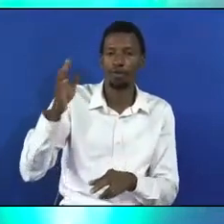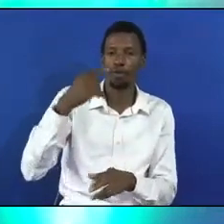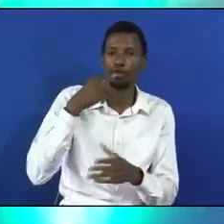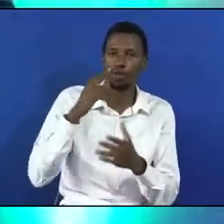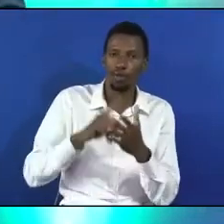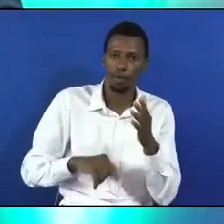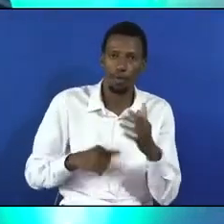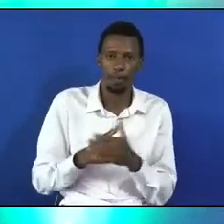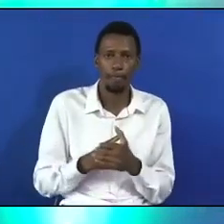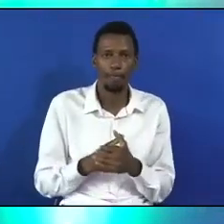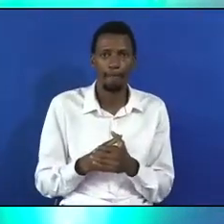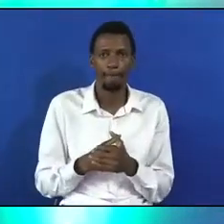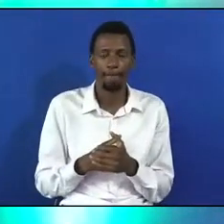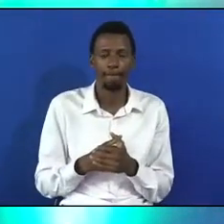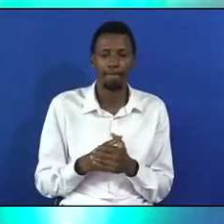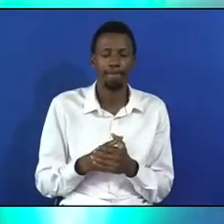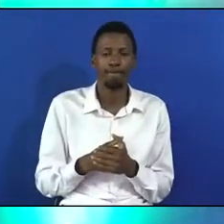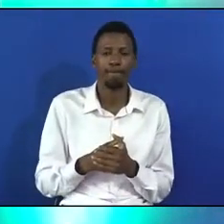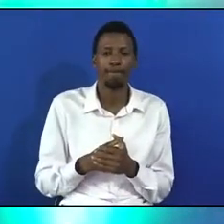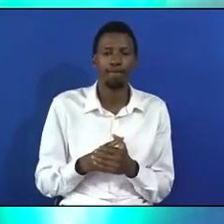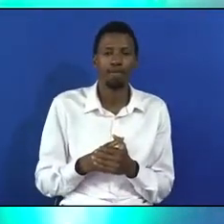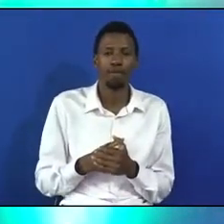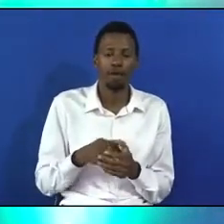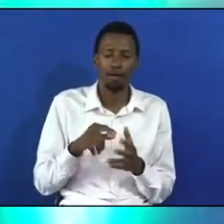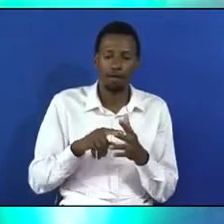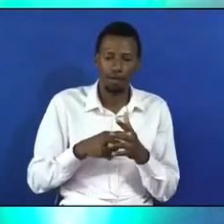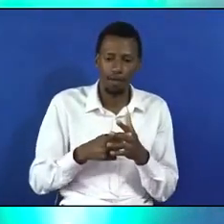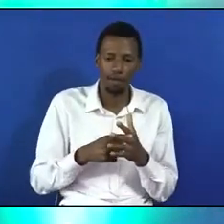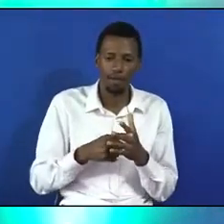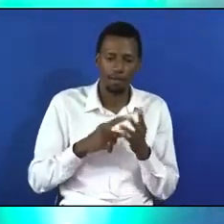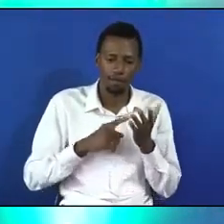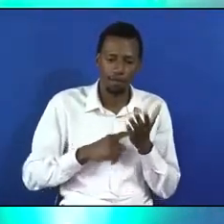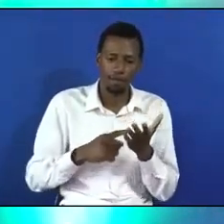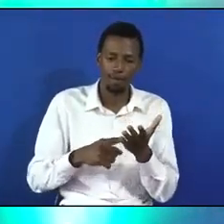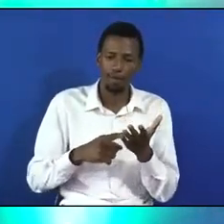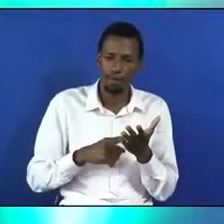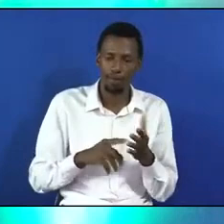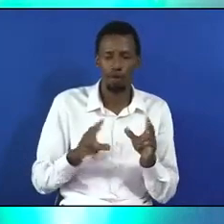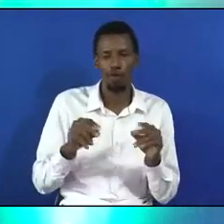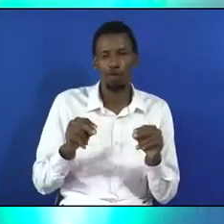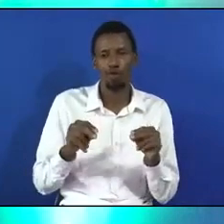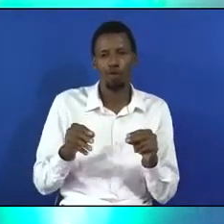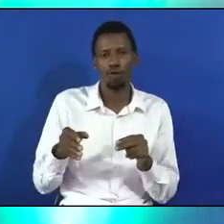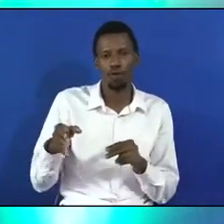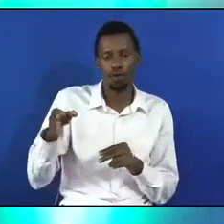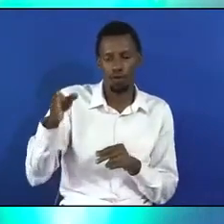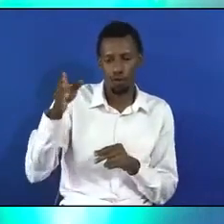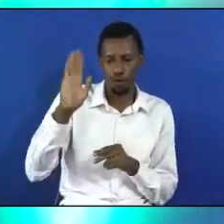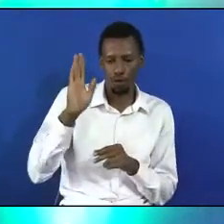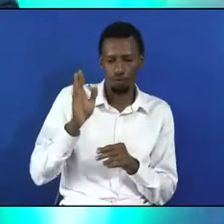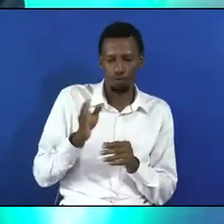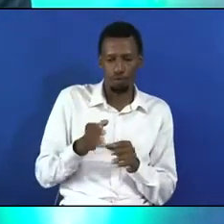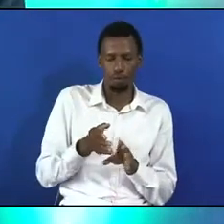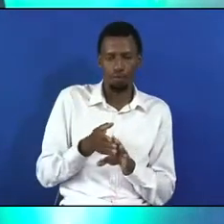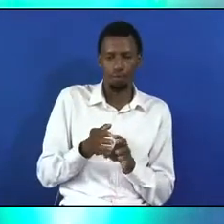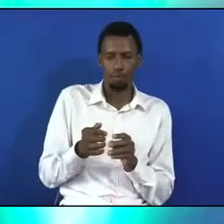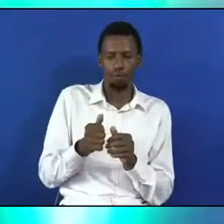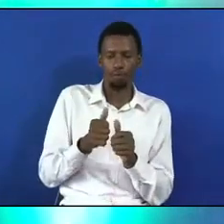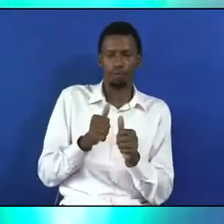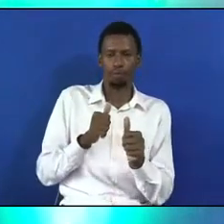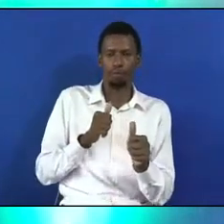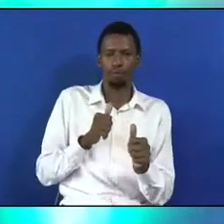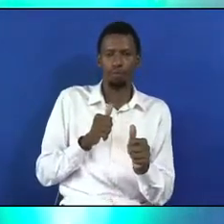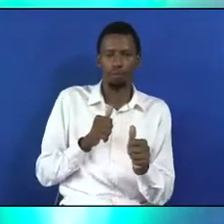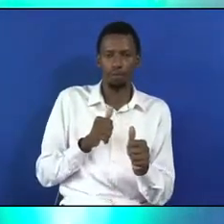says, does he begin to discuss the merits of Cain's position? No. God pulls back the curtain